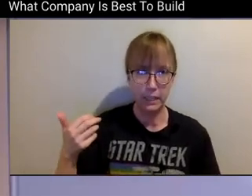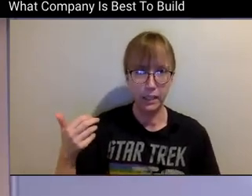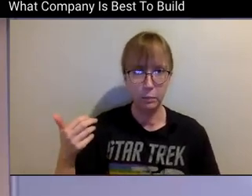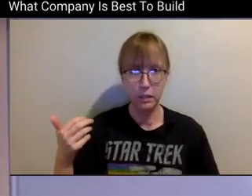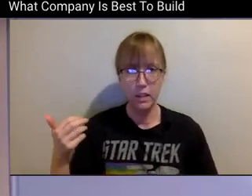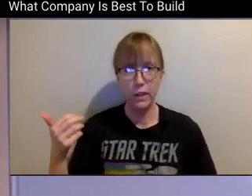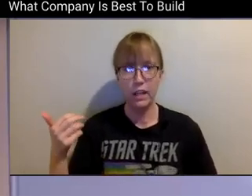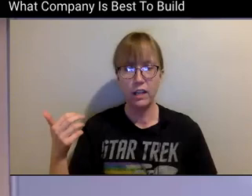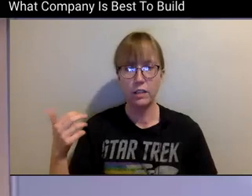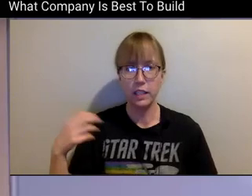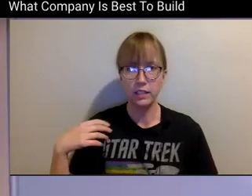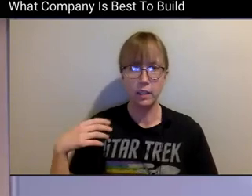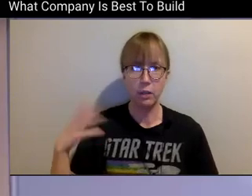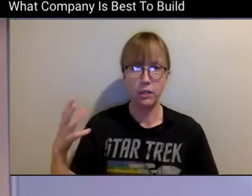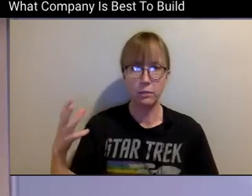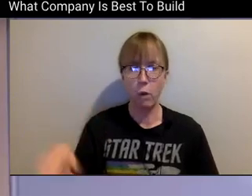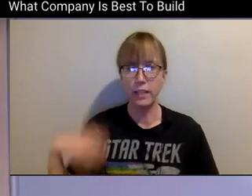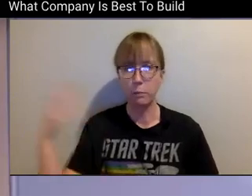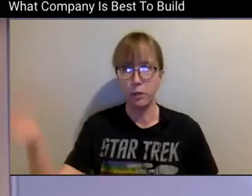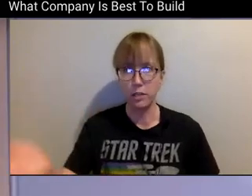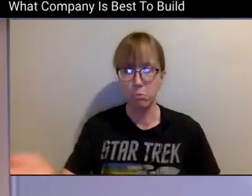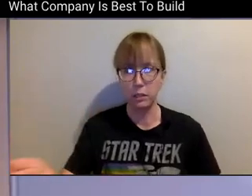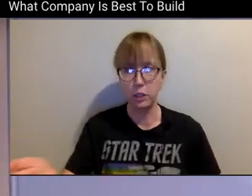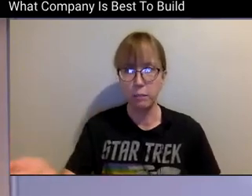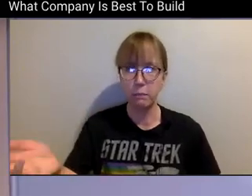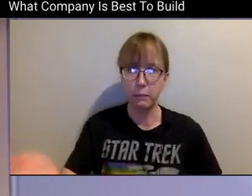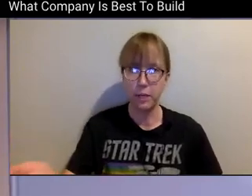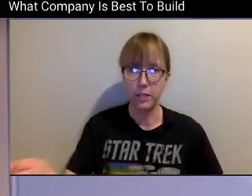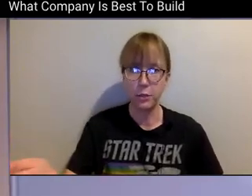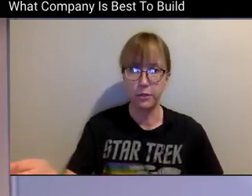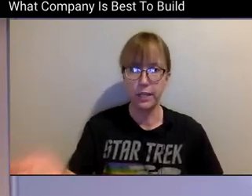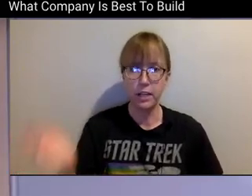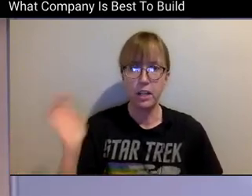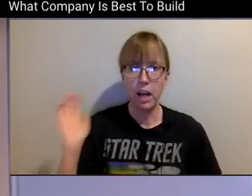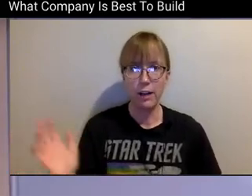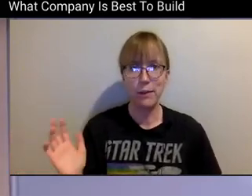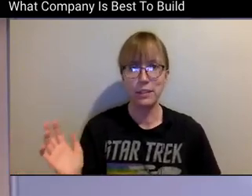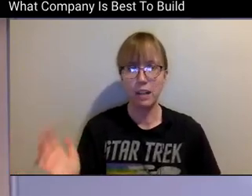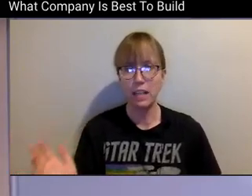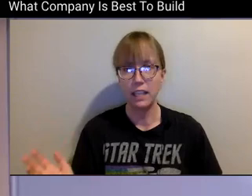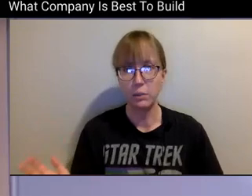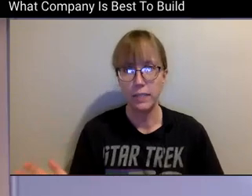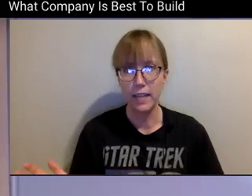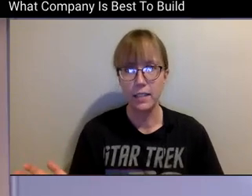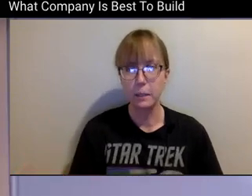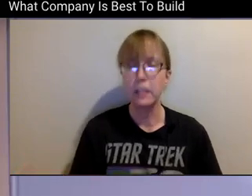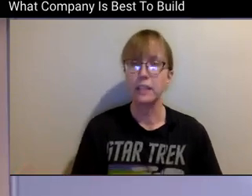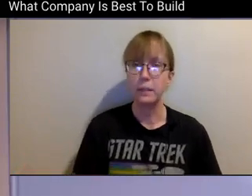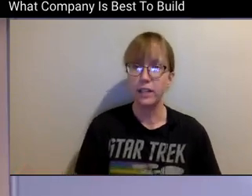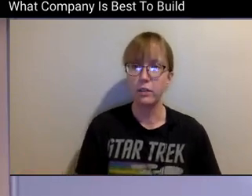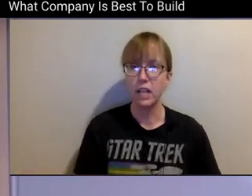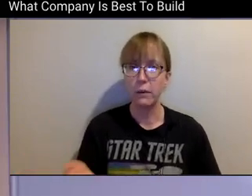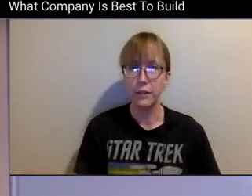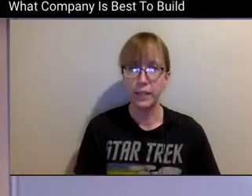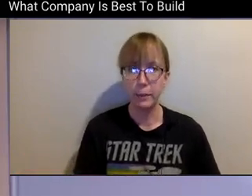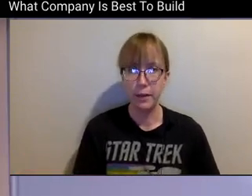Kay makeup than someone wanting to purchase really cheap paparazzi jewelry. I know that was a lot in like 2 seconds, but let me